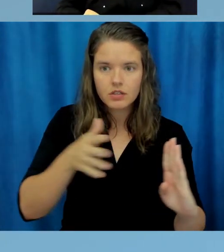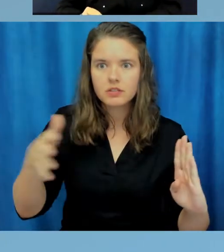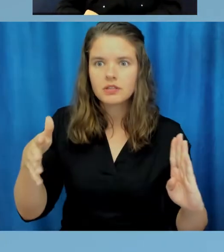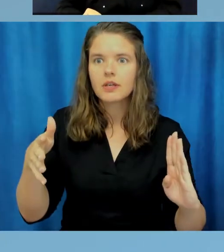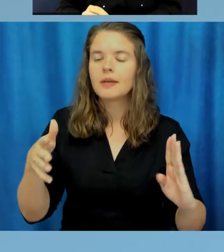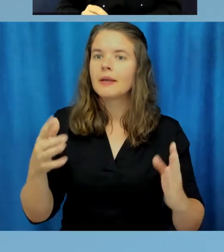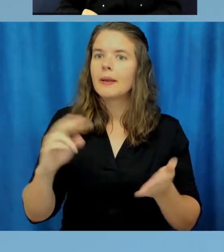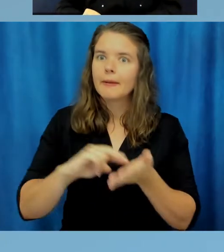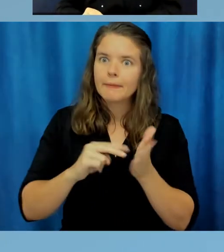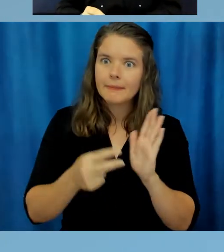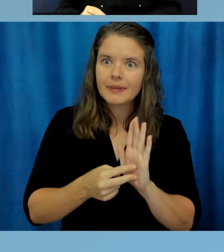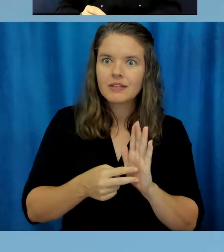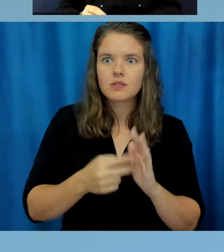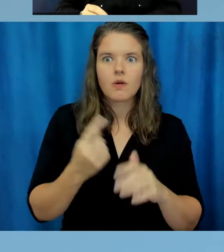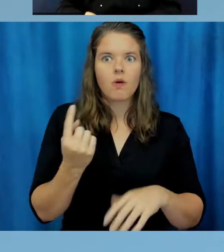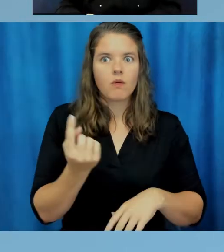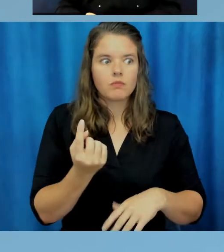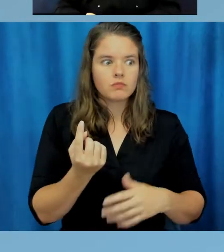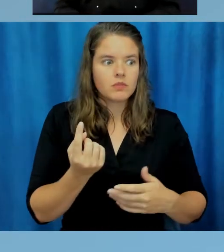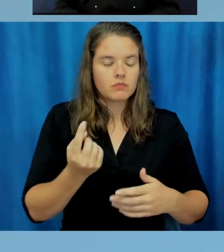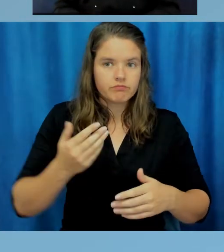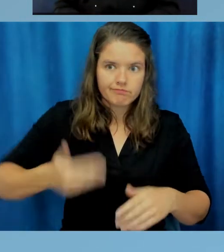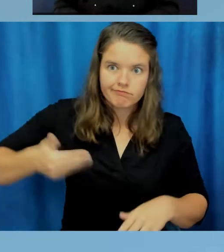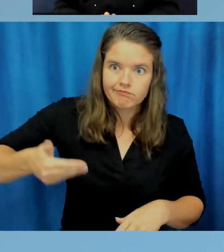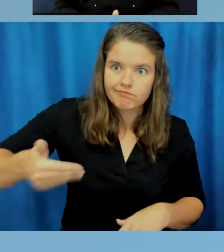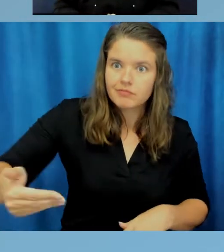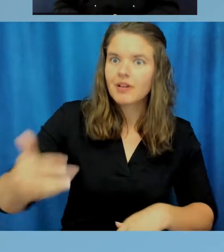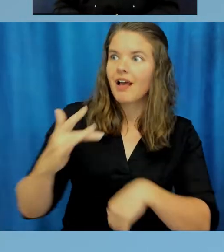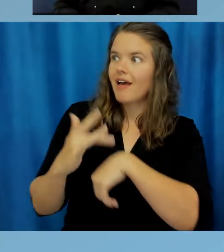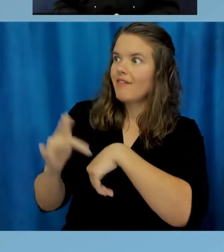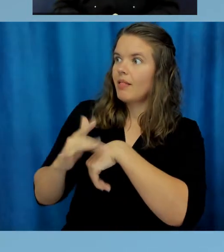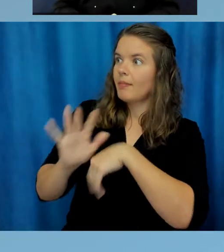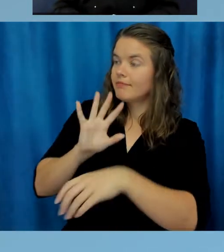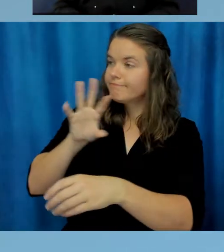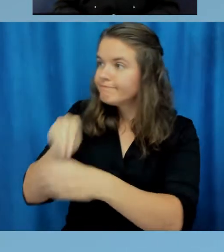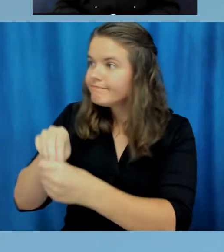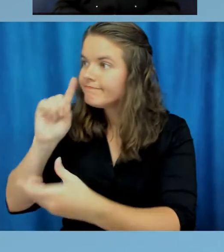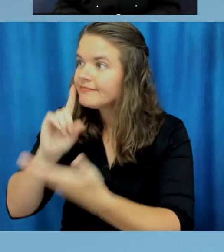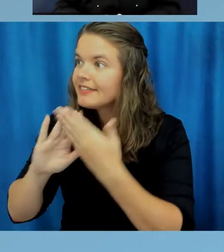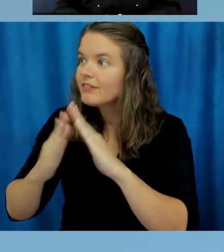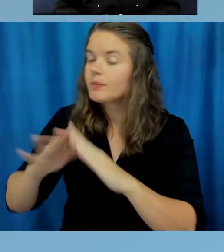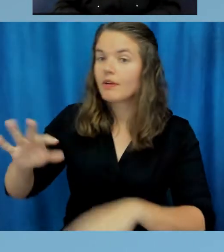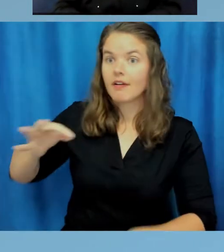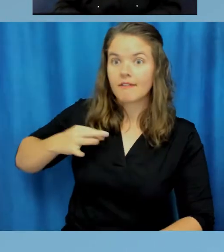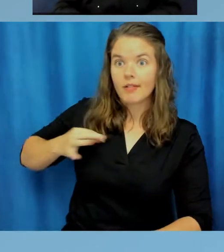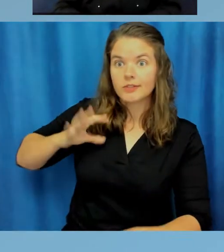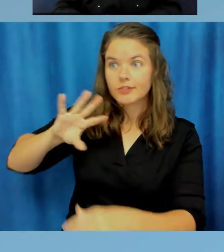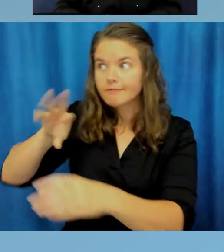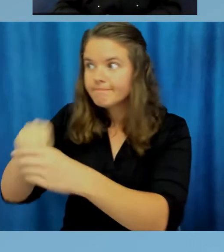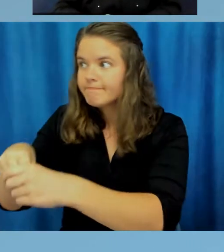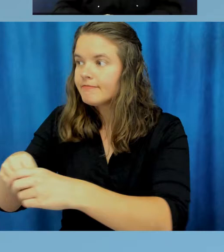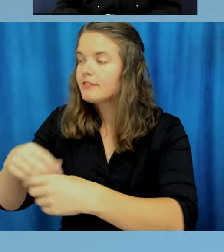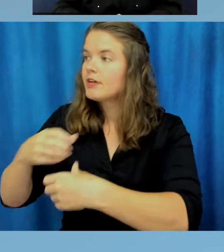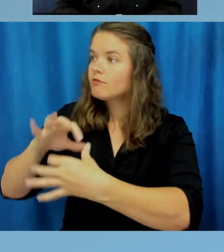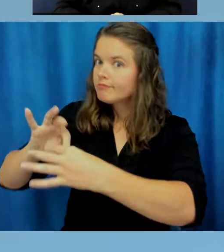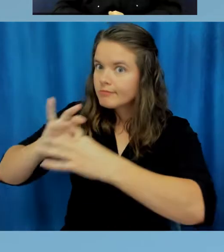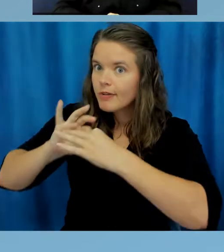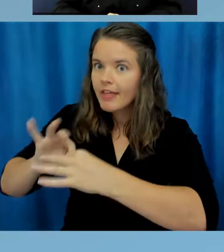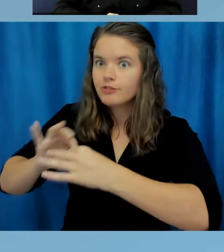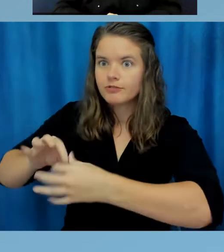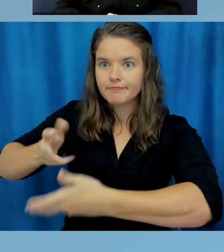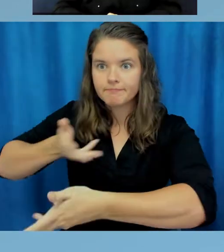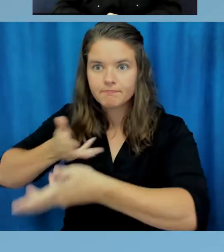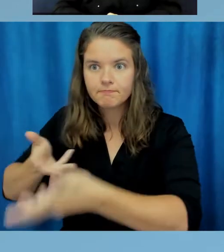constantly making yourself available in the deaf community. You're constantly volunteering. You're constantly making relationships.